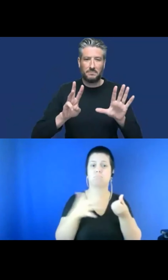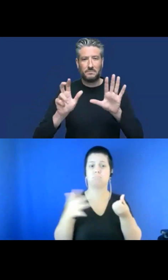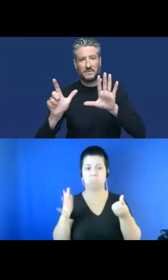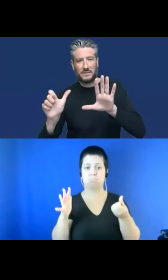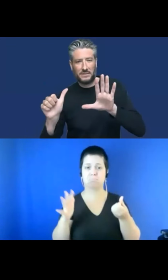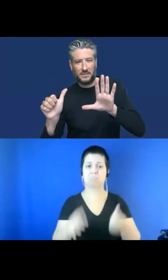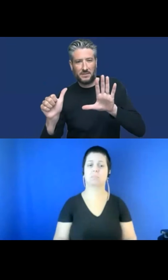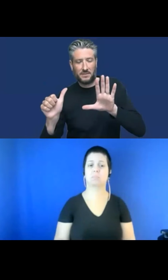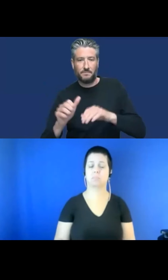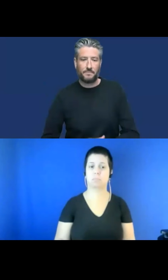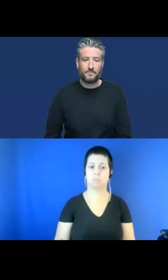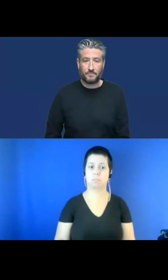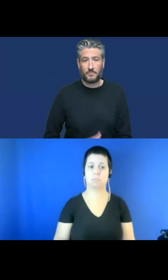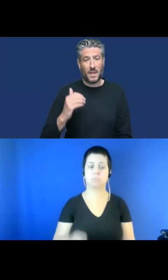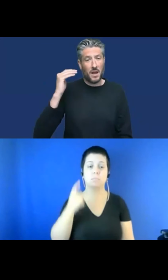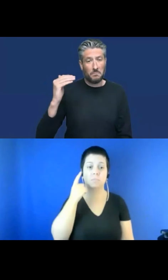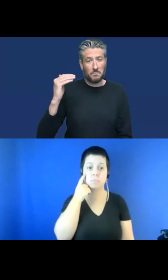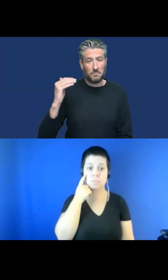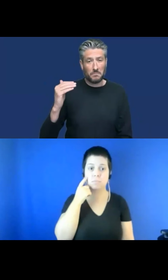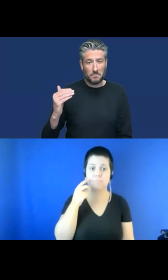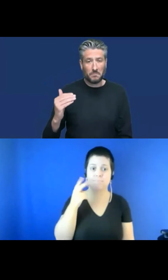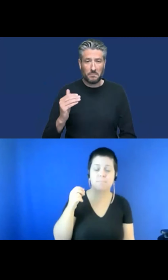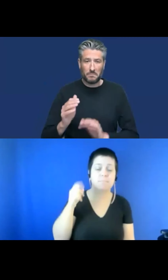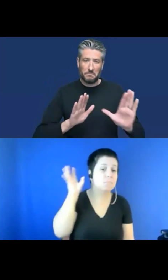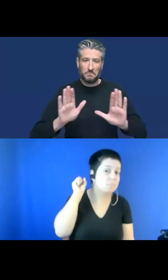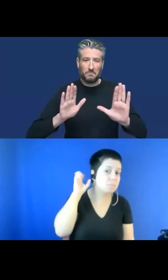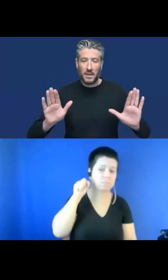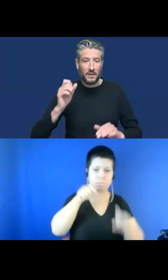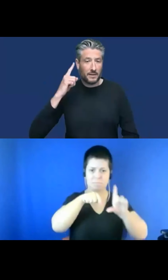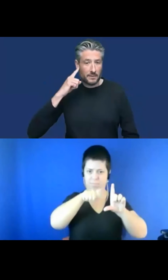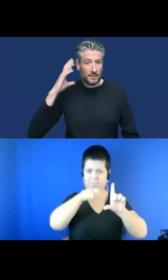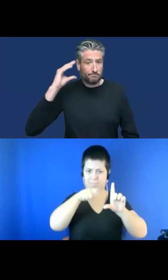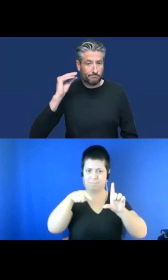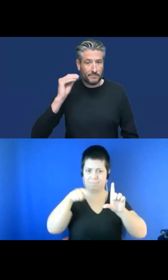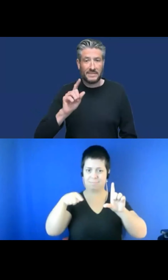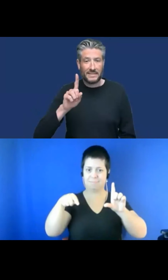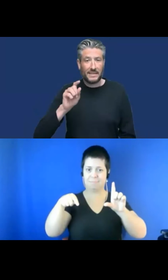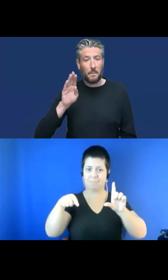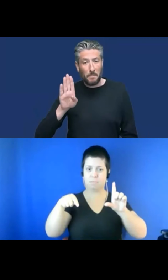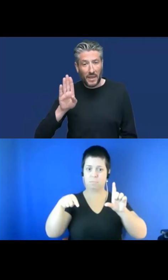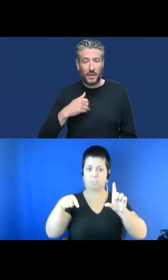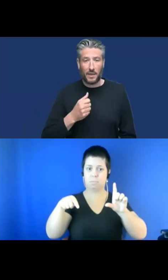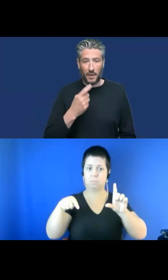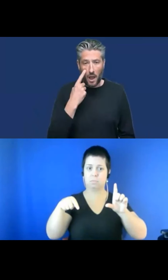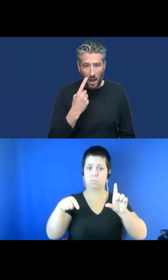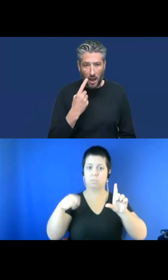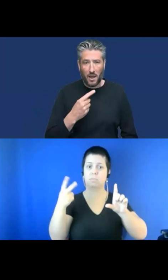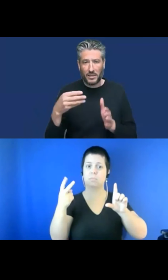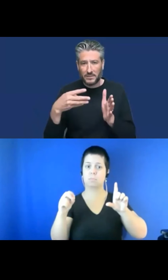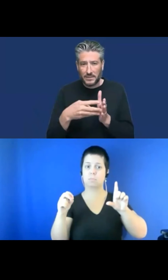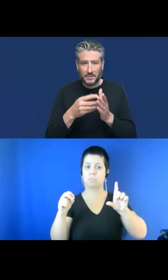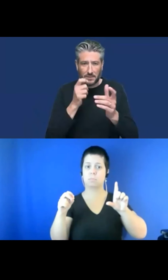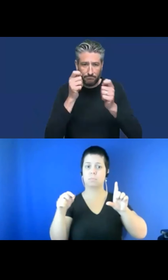in the better eye, and their hearing thresholds on the audiogram was worse than 26 decibels, hearing